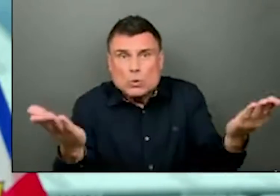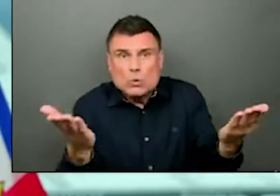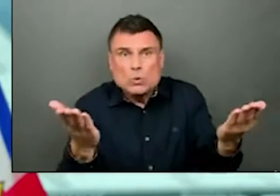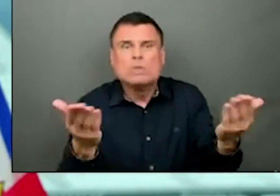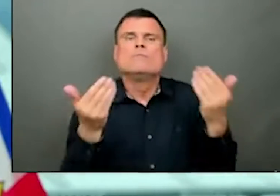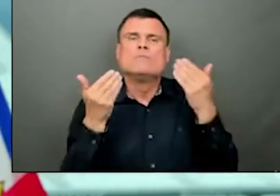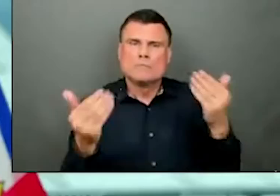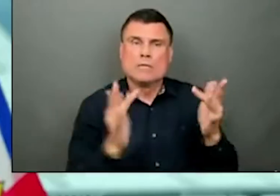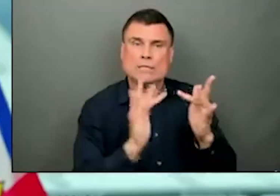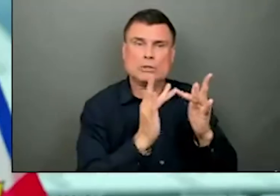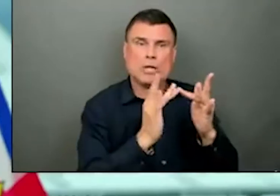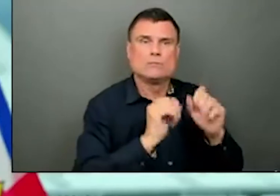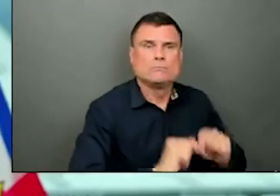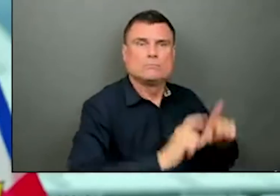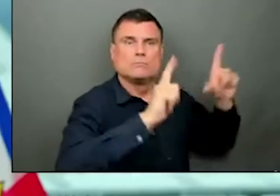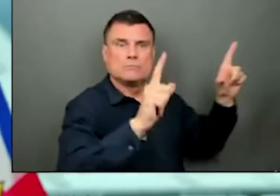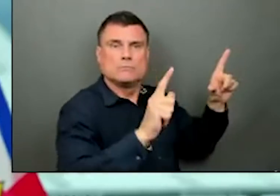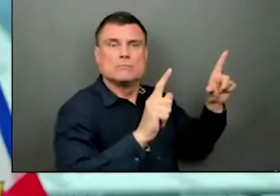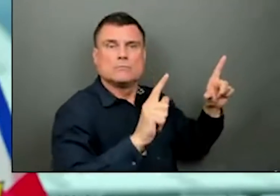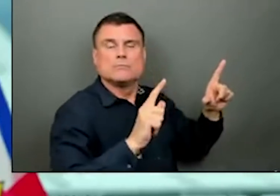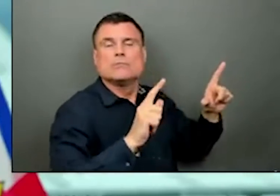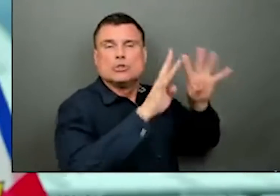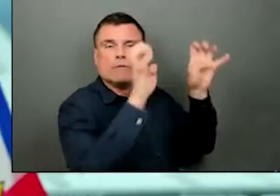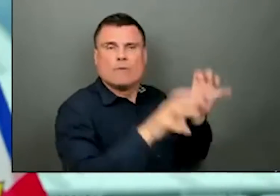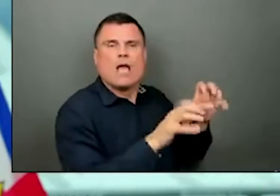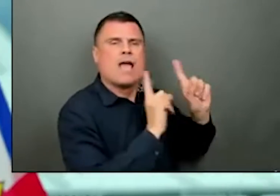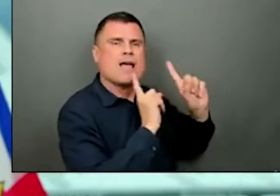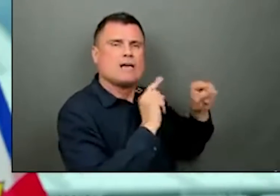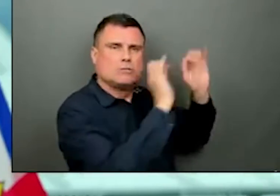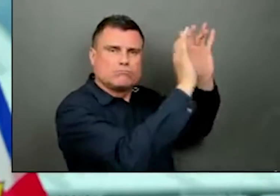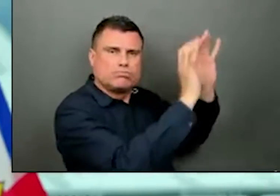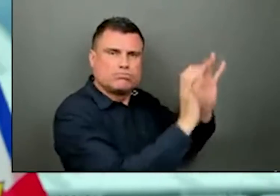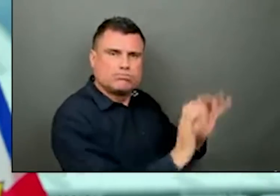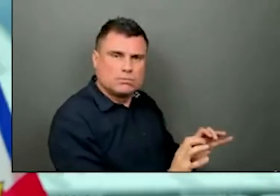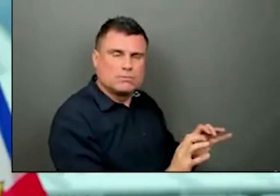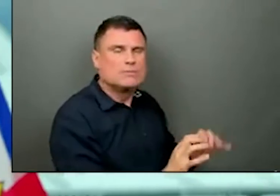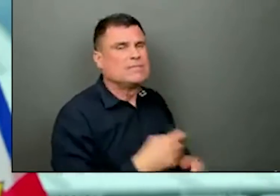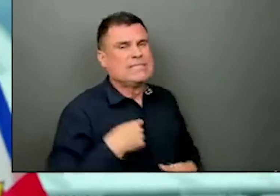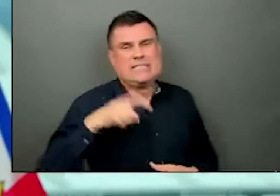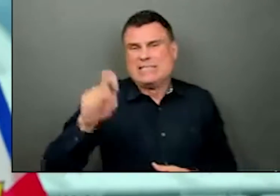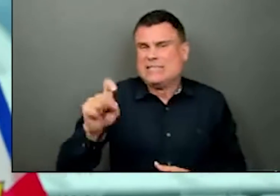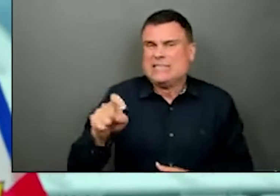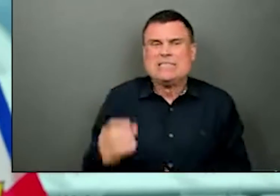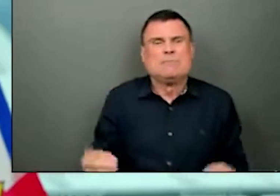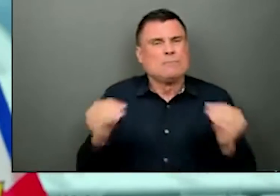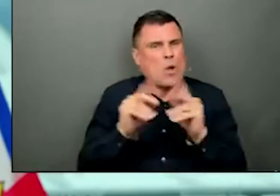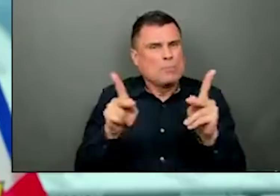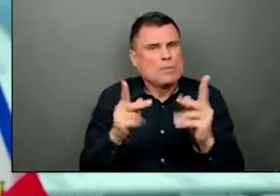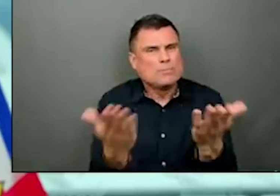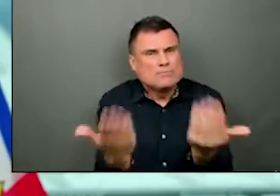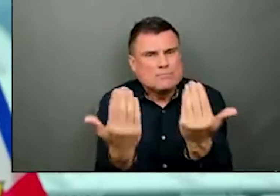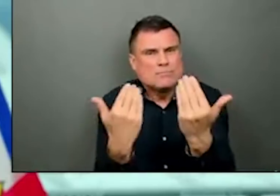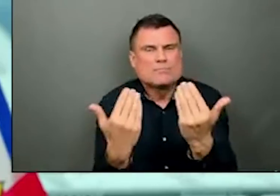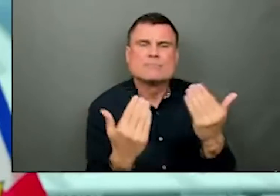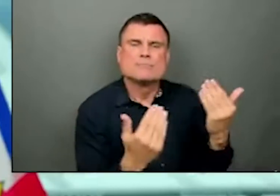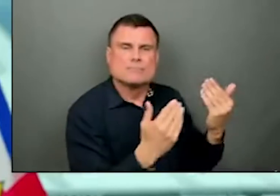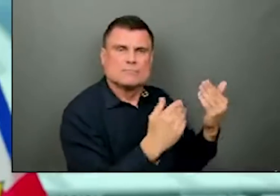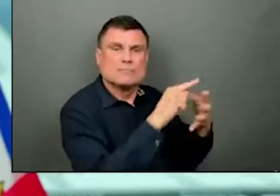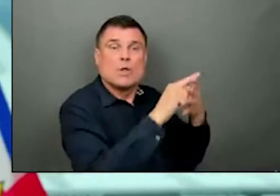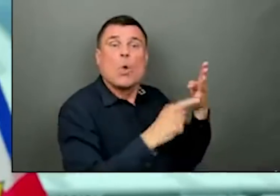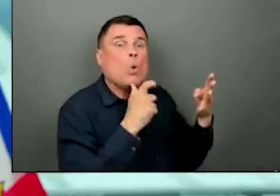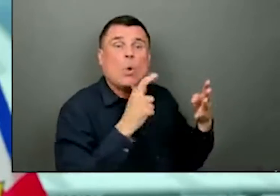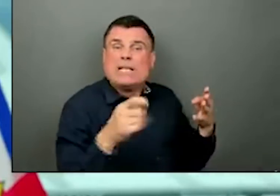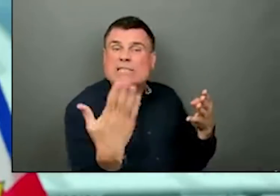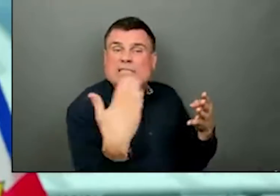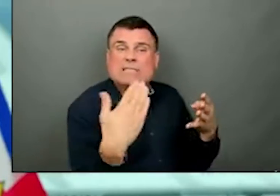in some of the more rural or remote areas of the province, if you're a male, if you're over 75, and people from